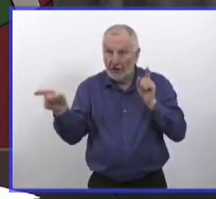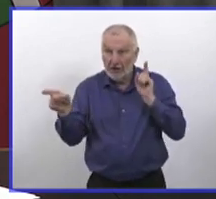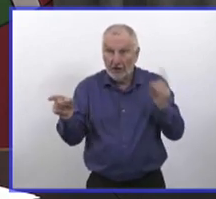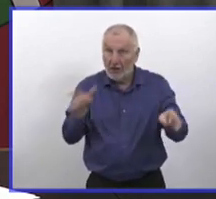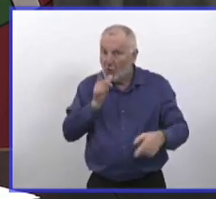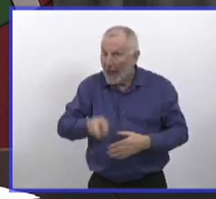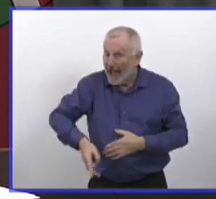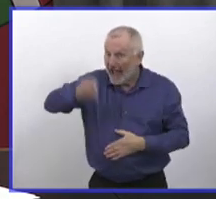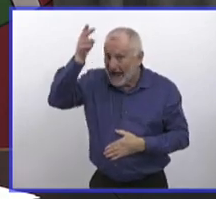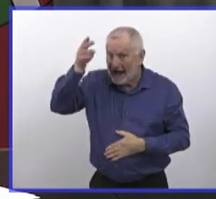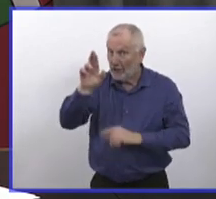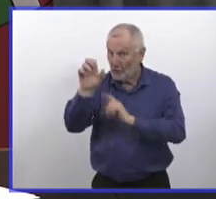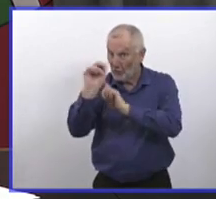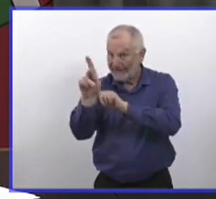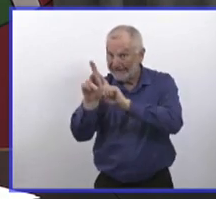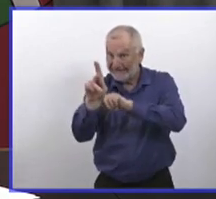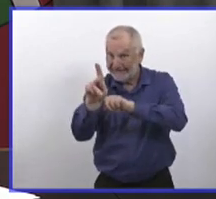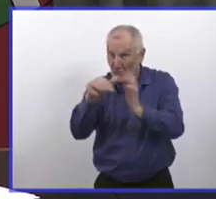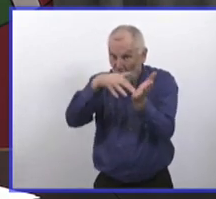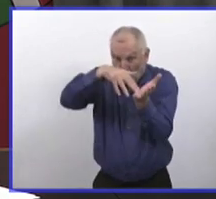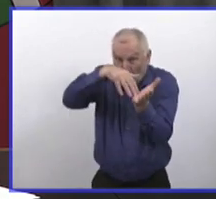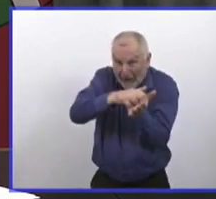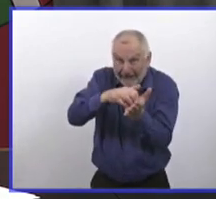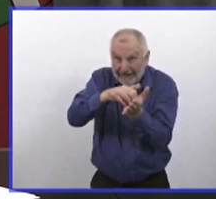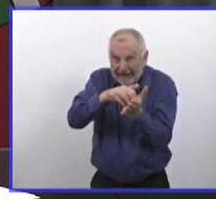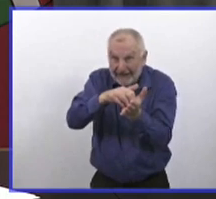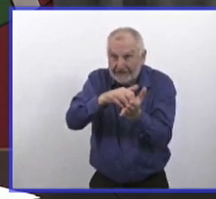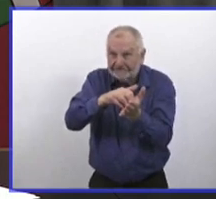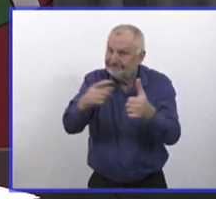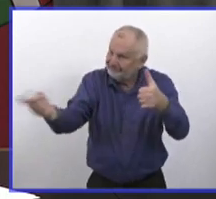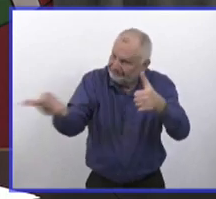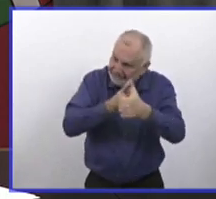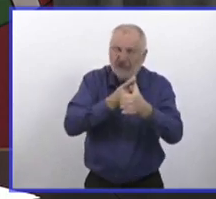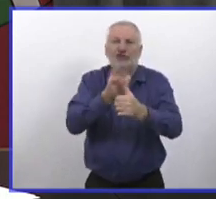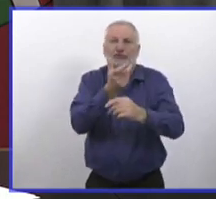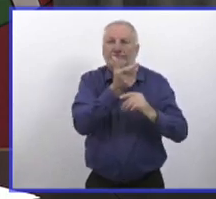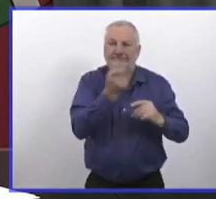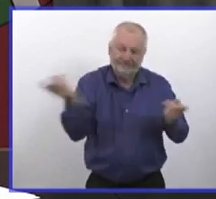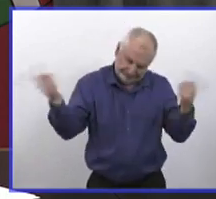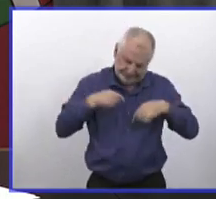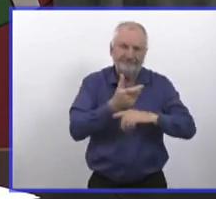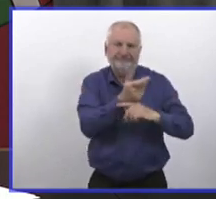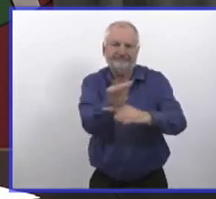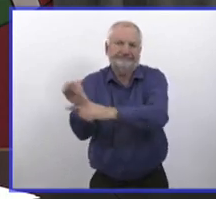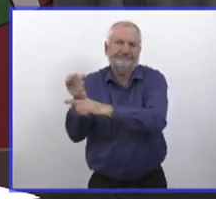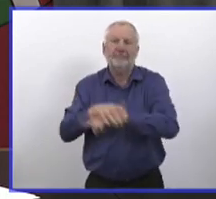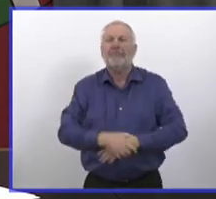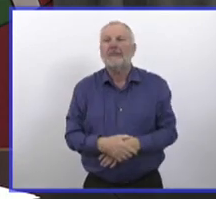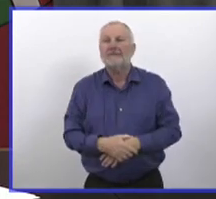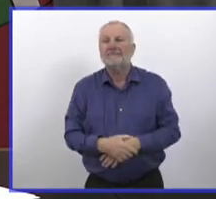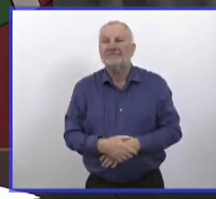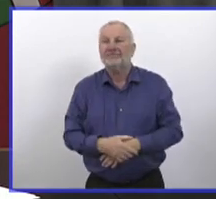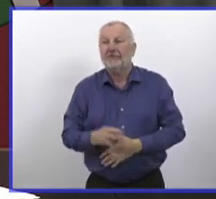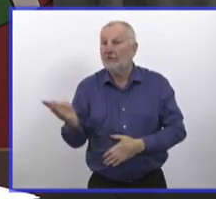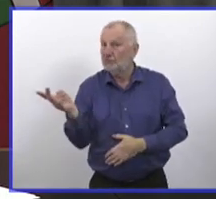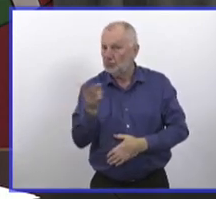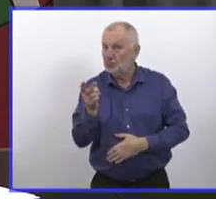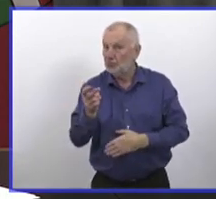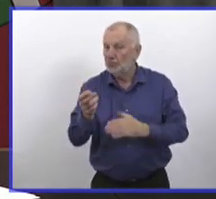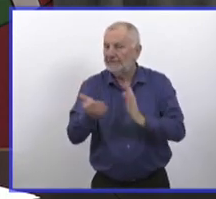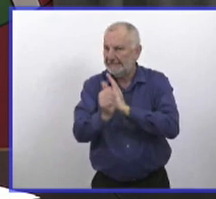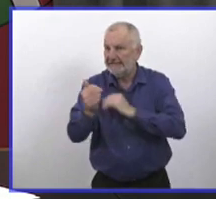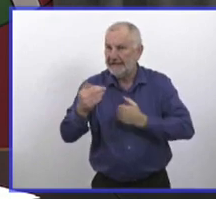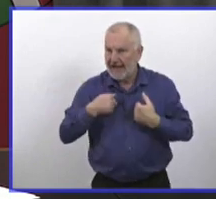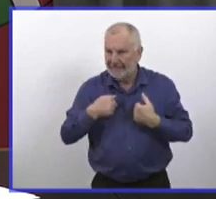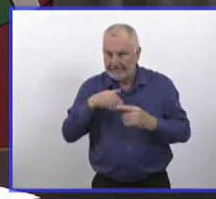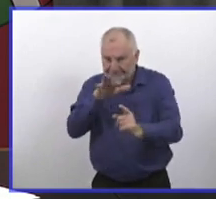risk individuals, because they're in the best position to do that case-by-case medical assessment of somebody's risk.